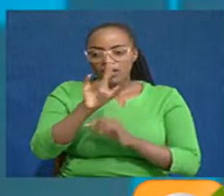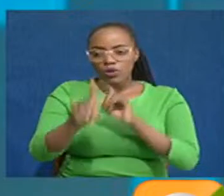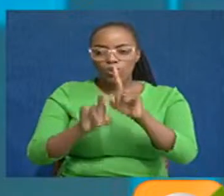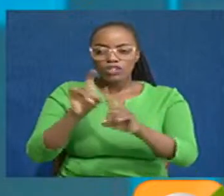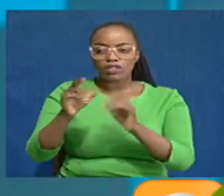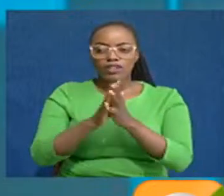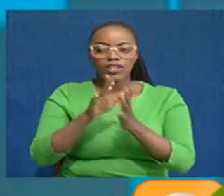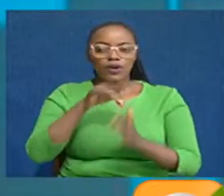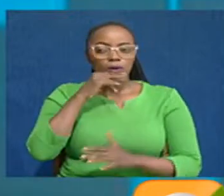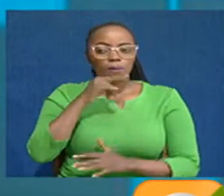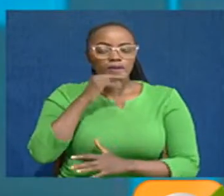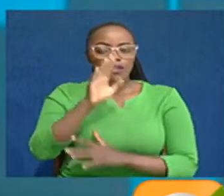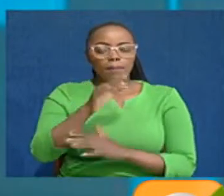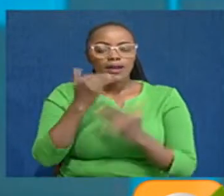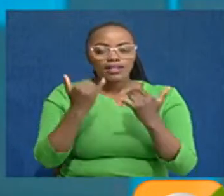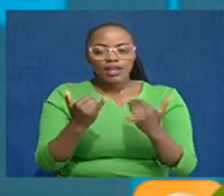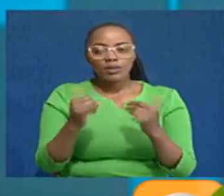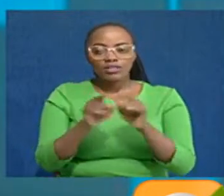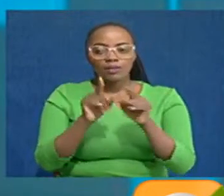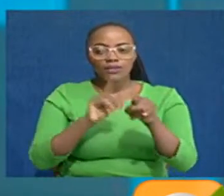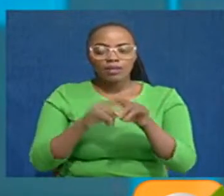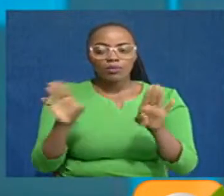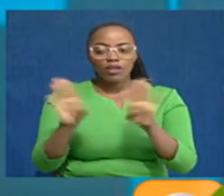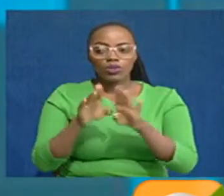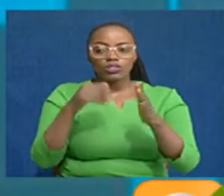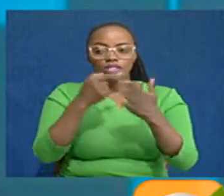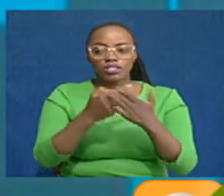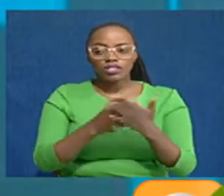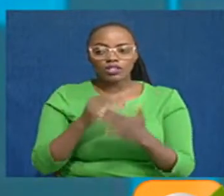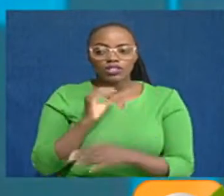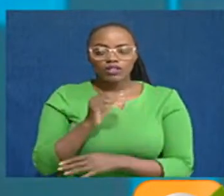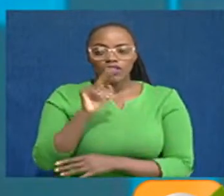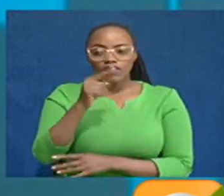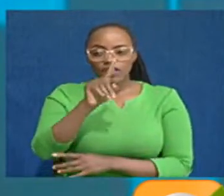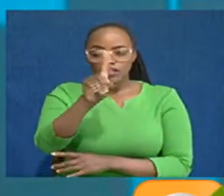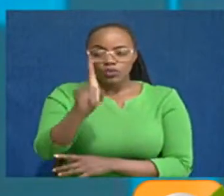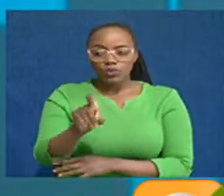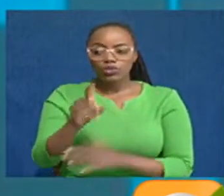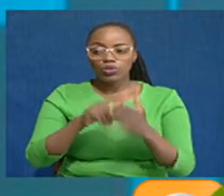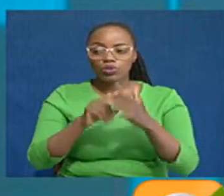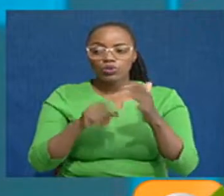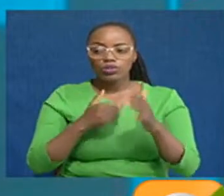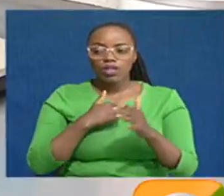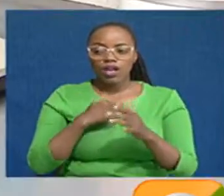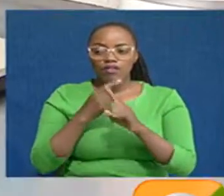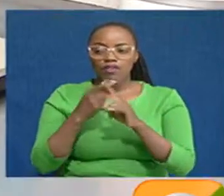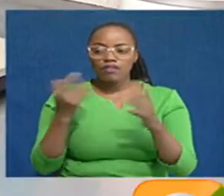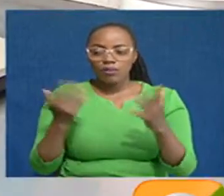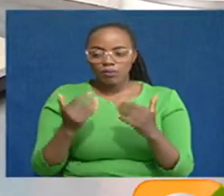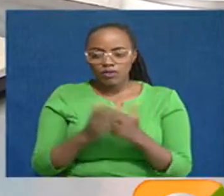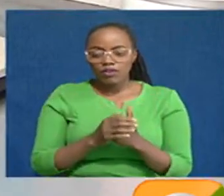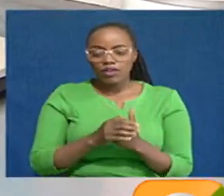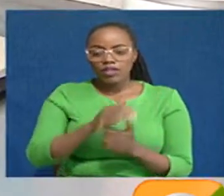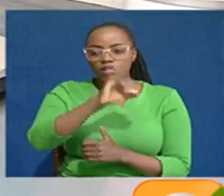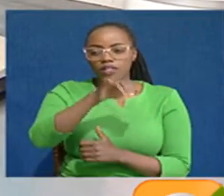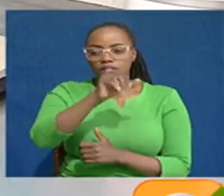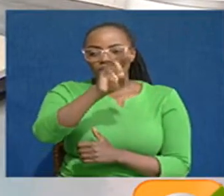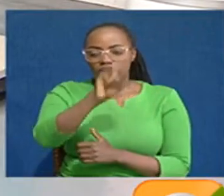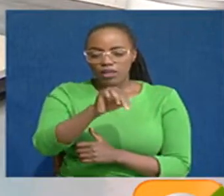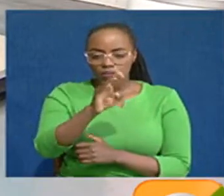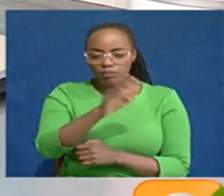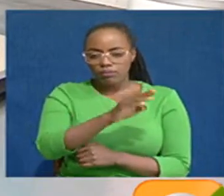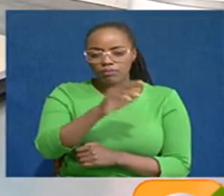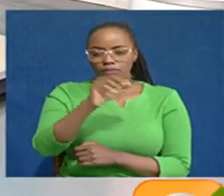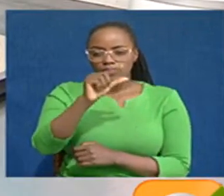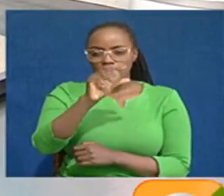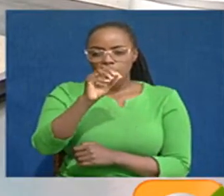and comments right now as we close our discussion. And the first question here comes from Jam Ngonga, if